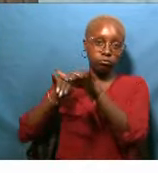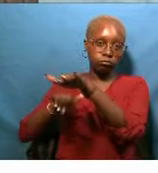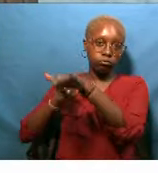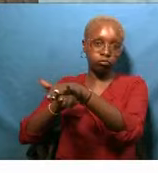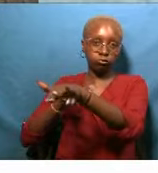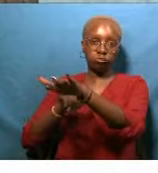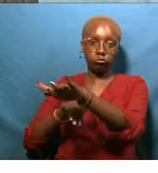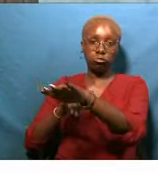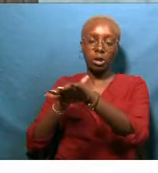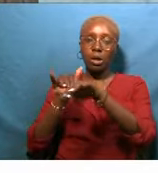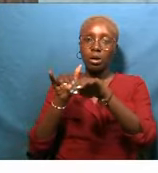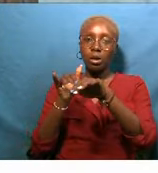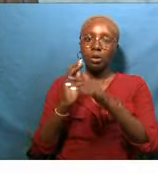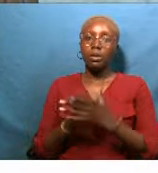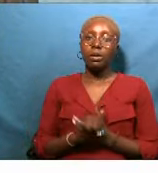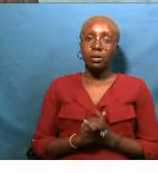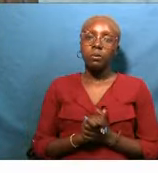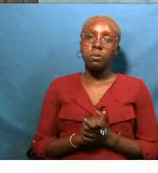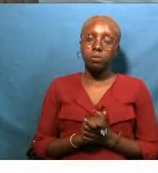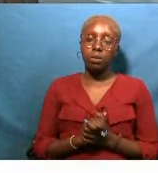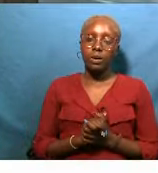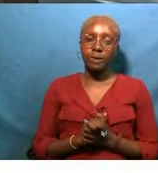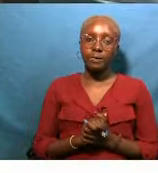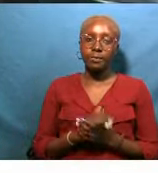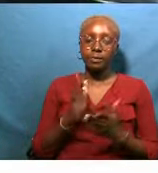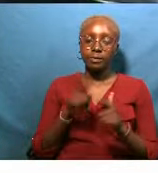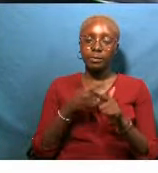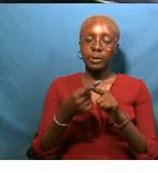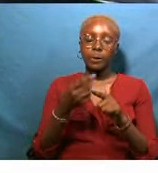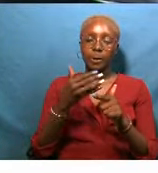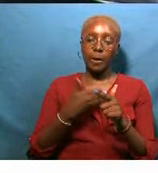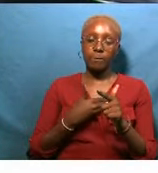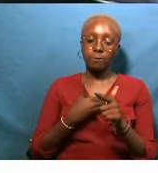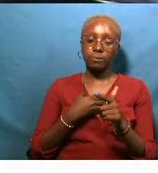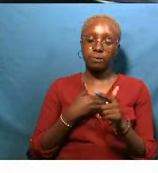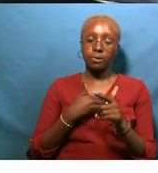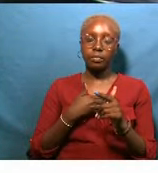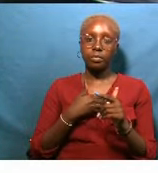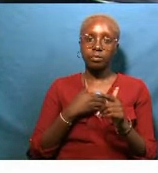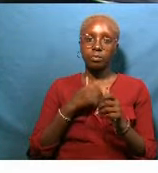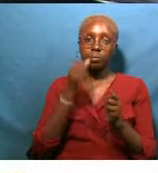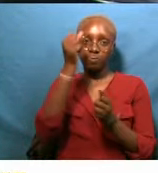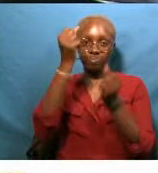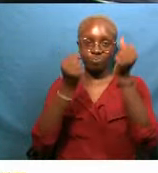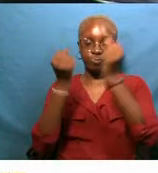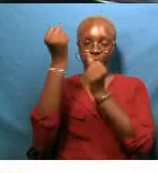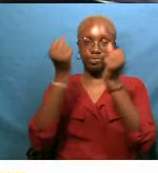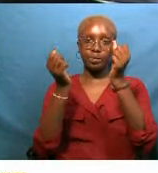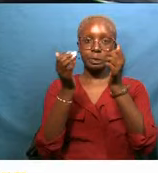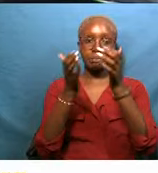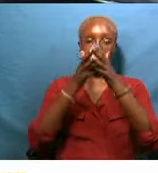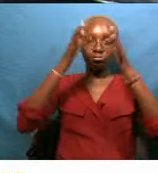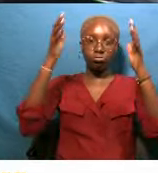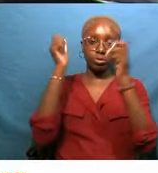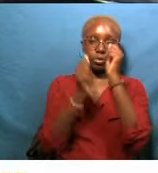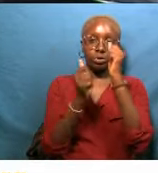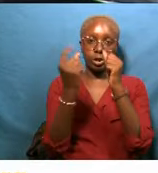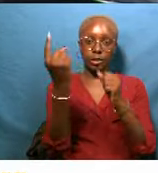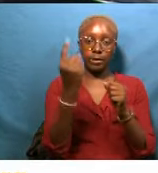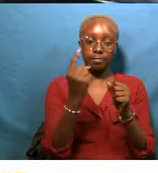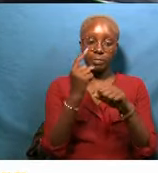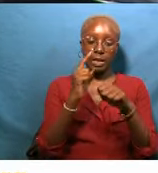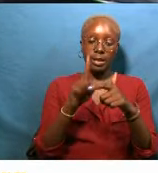And immediately, there was a truck that came against their car, which, when it